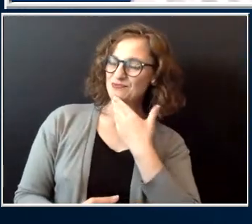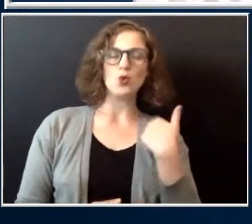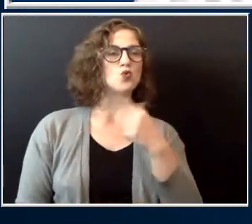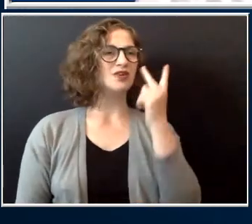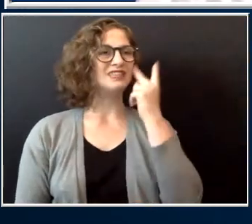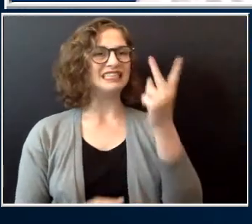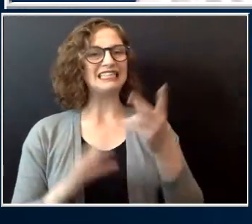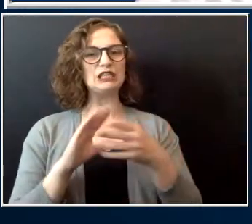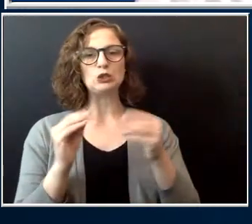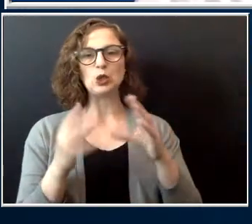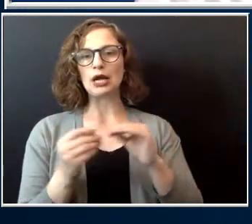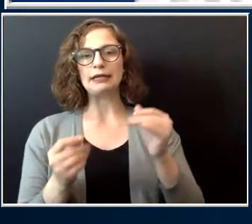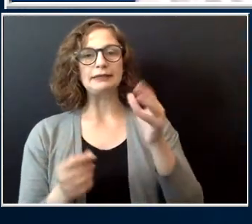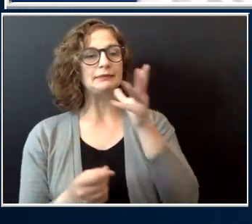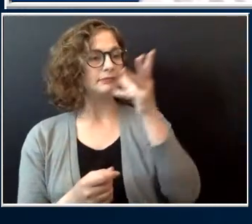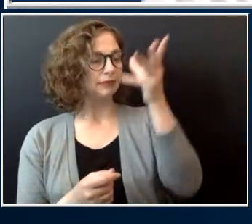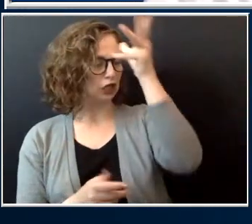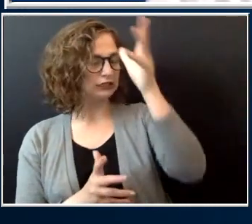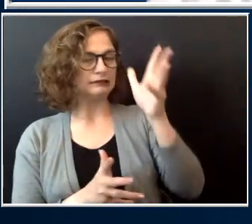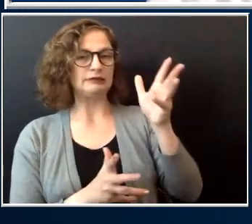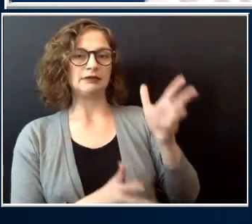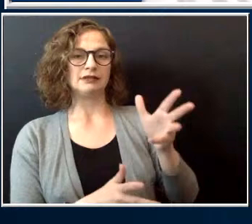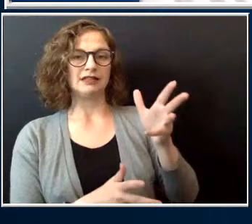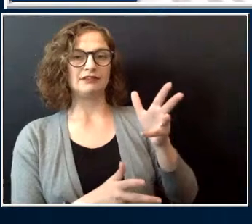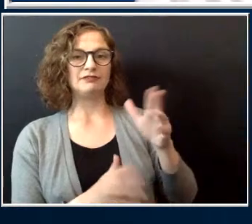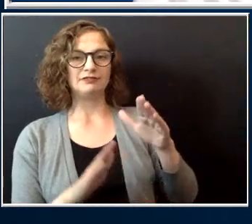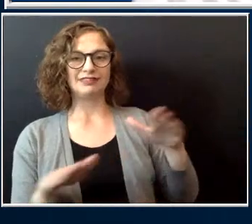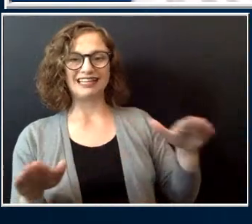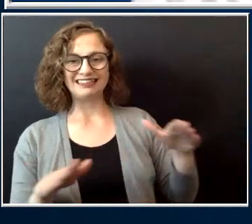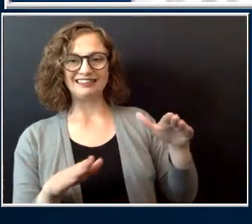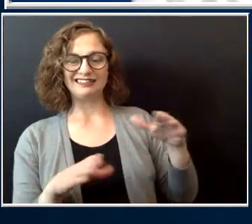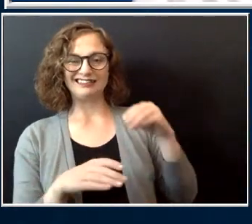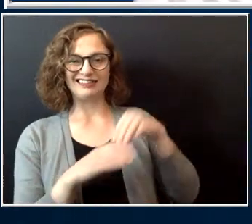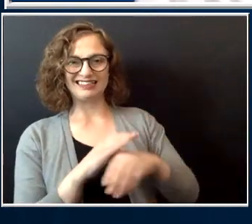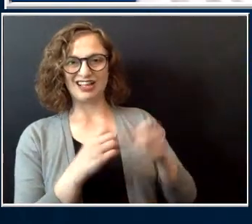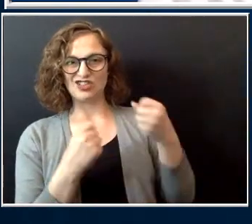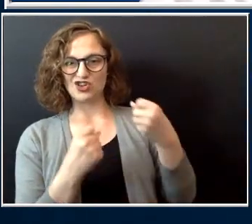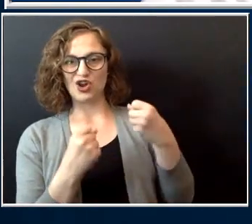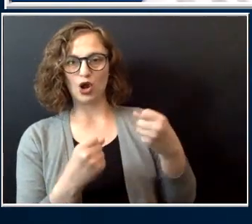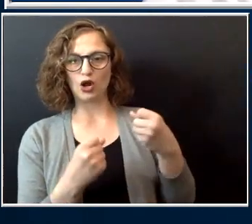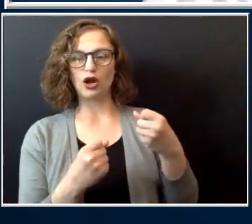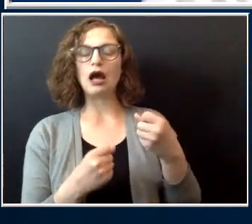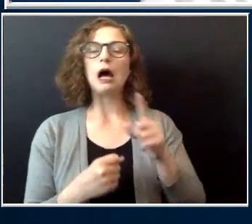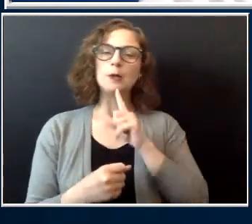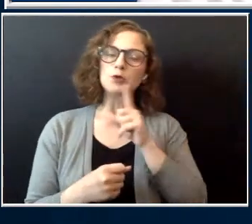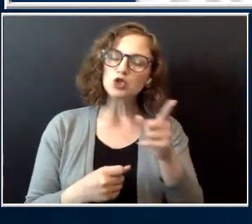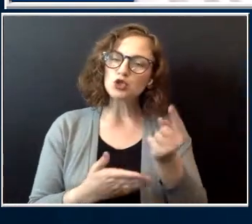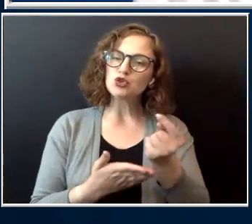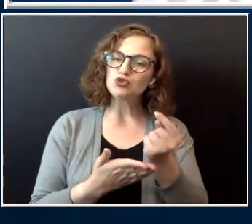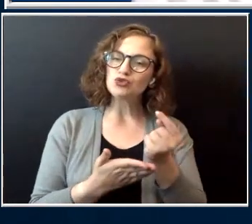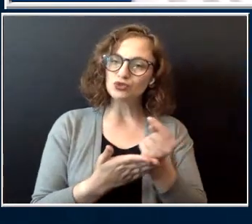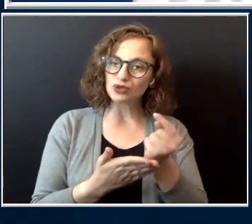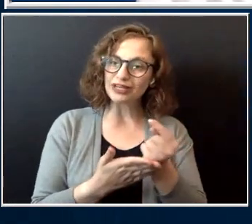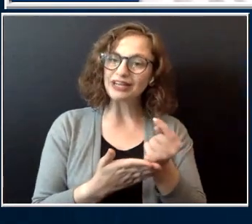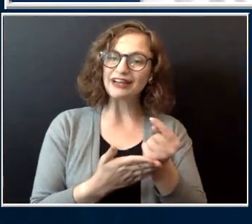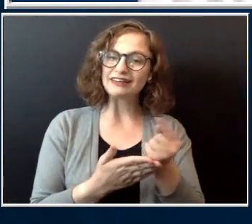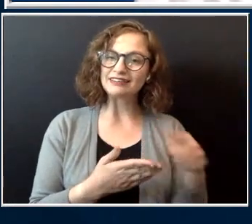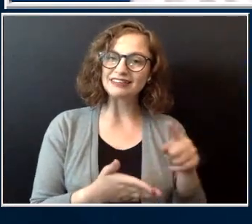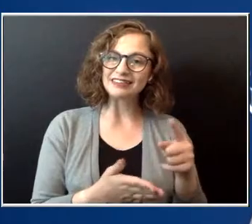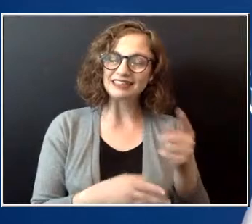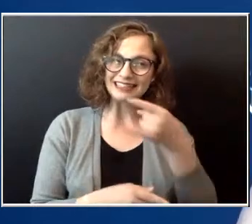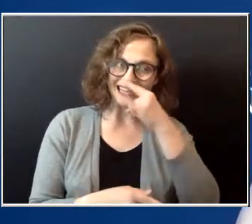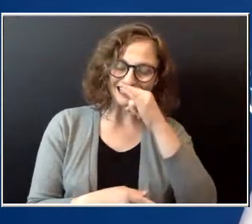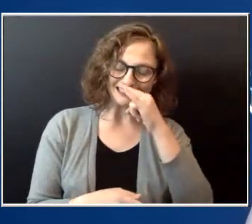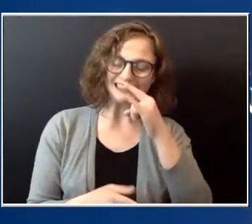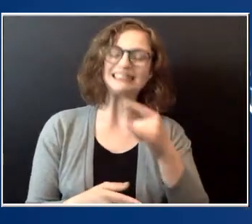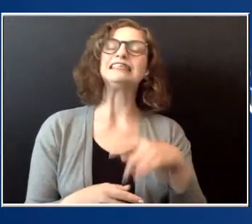sure you've treated kids that have been pulled from a hot car. First of all, maybe not the best strategy. Second of all, any other tips? Yeah, these are always